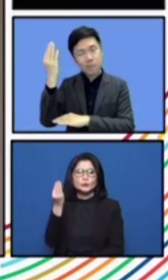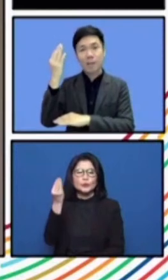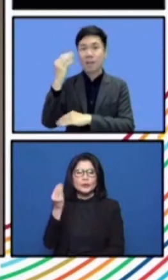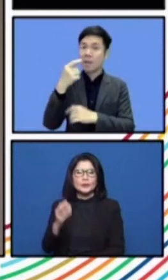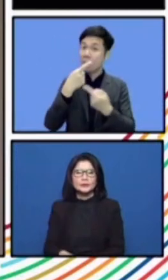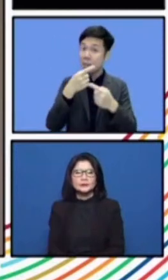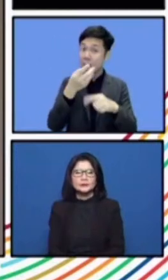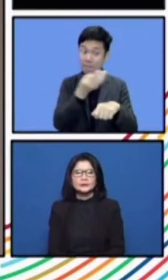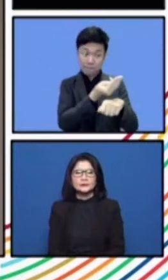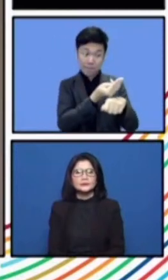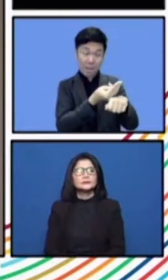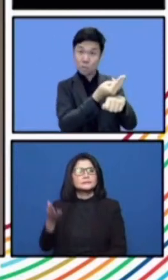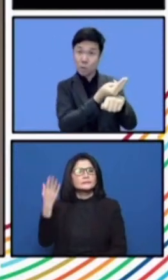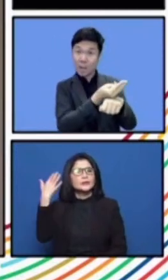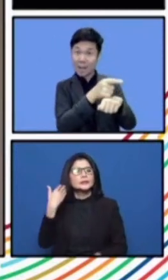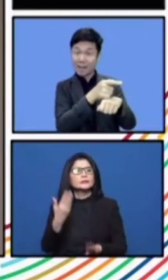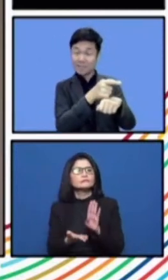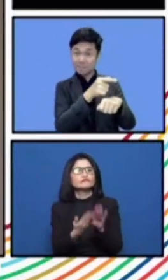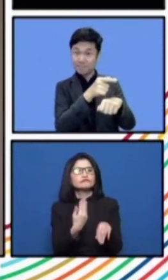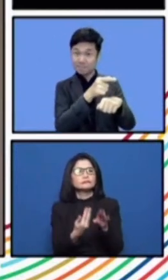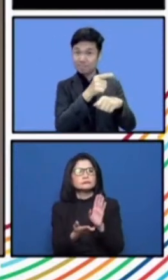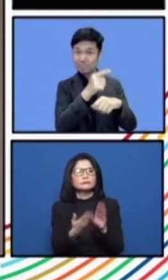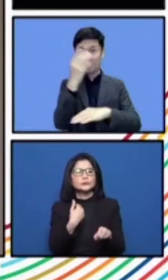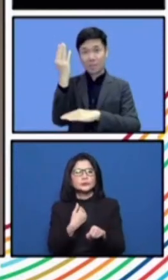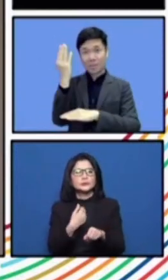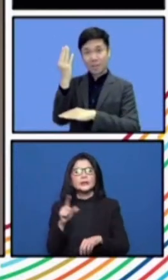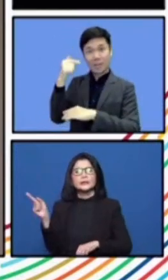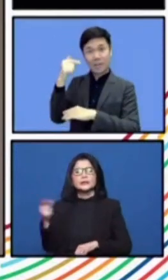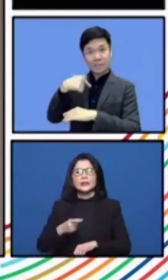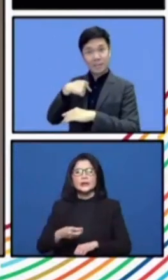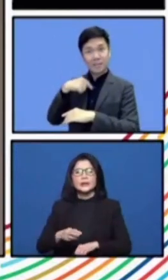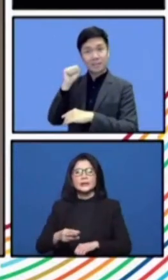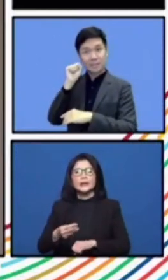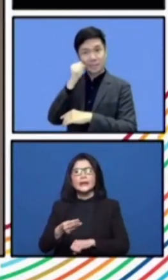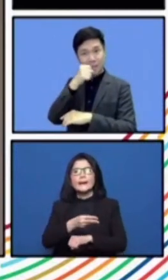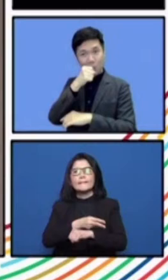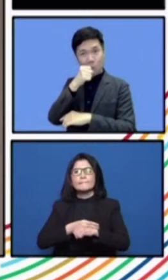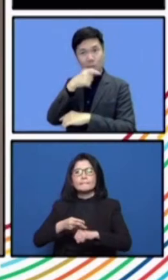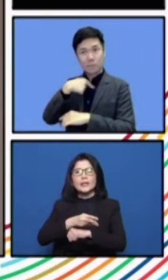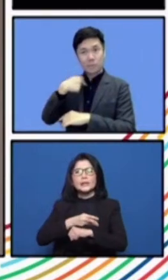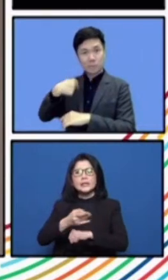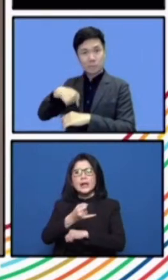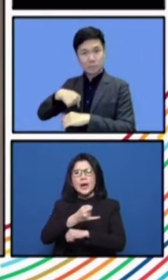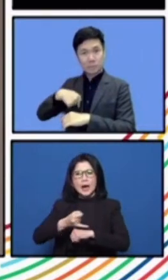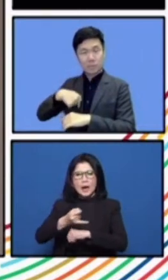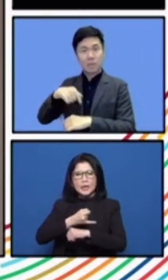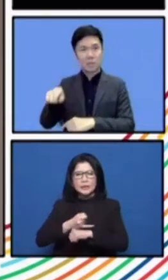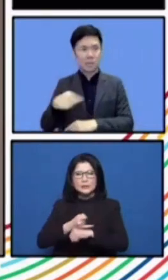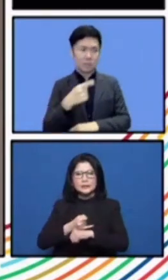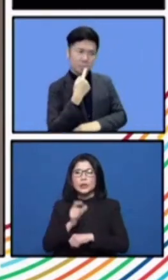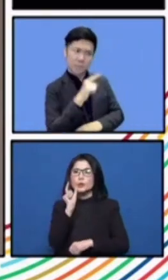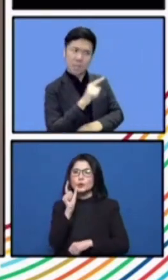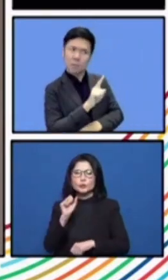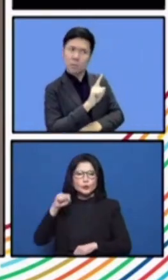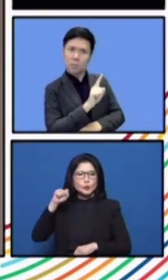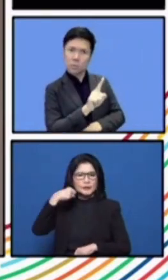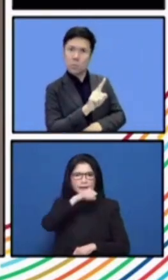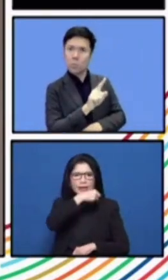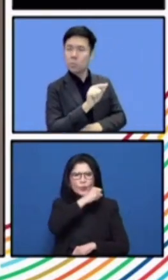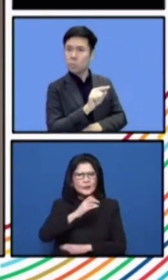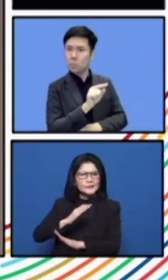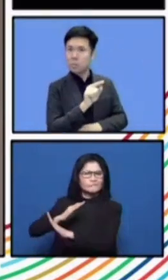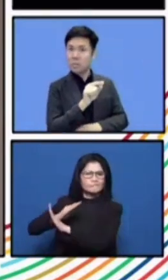to the so-called Republic of China Taiwan which China firmly opposes the standard terminology